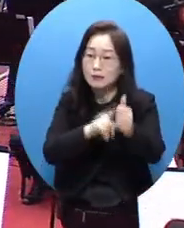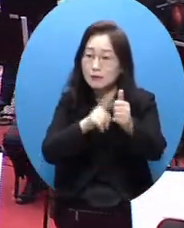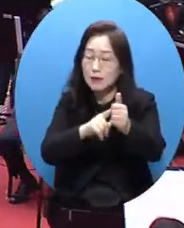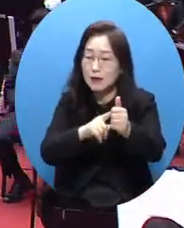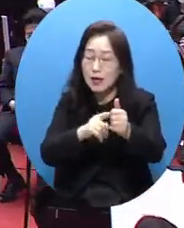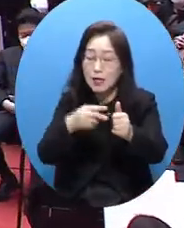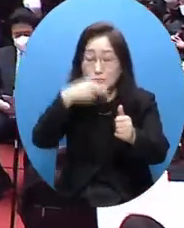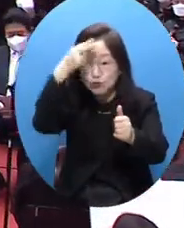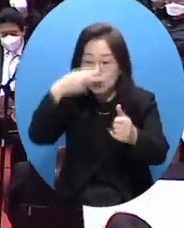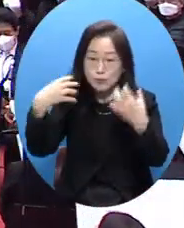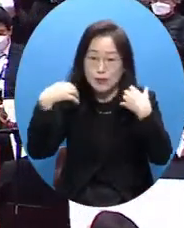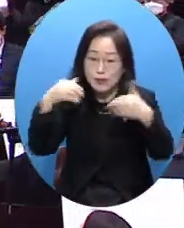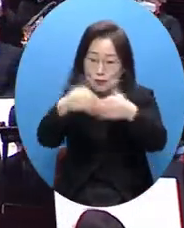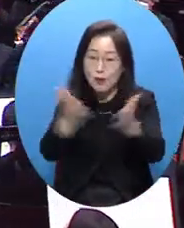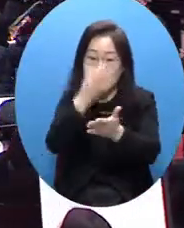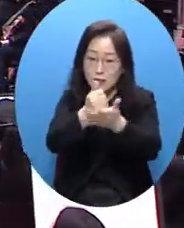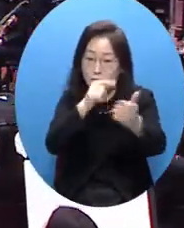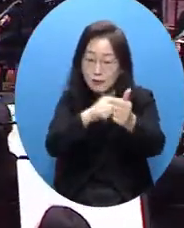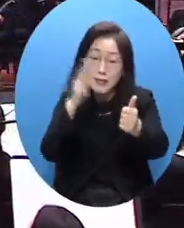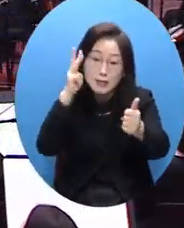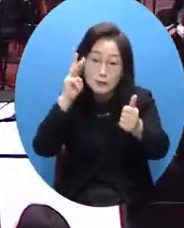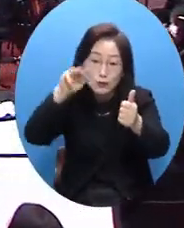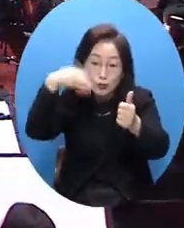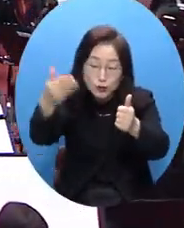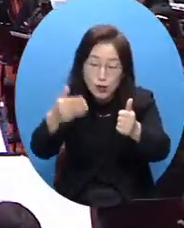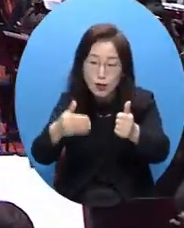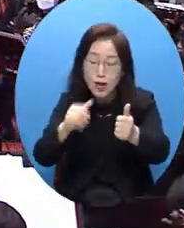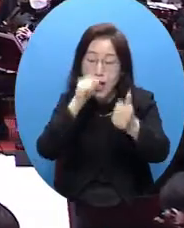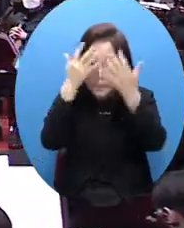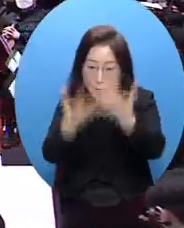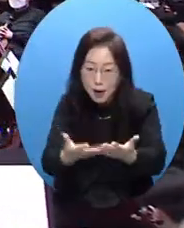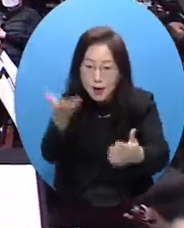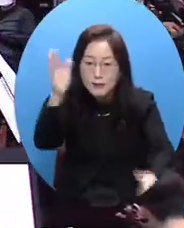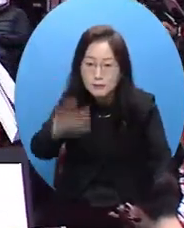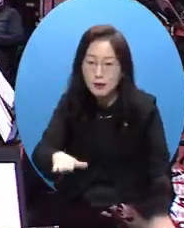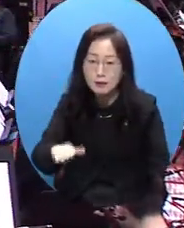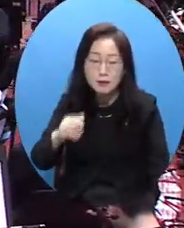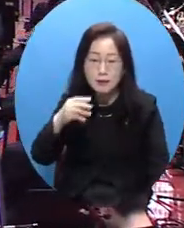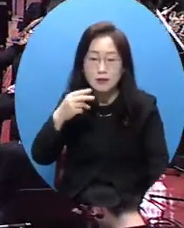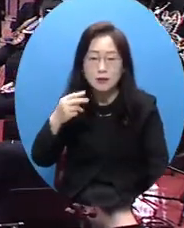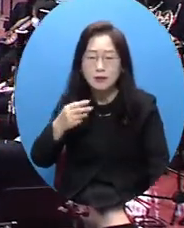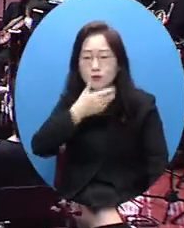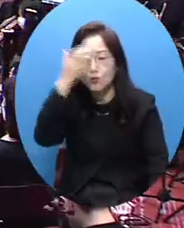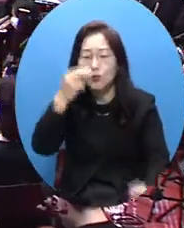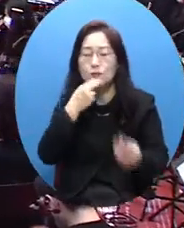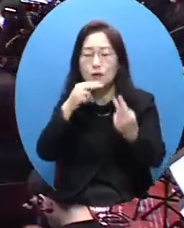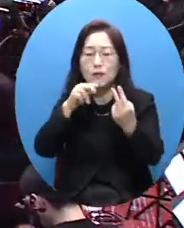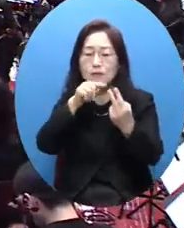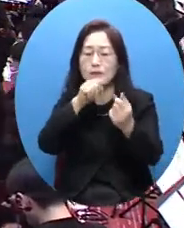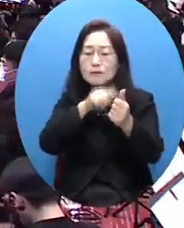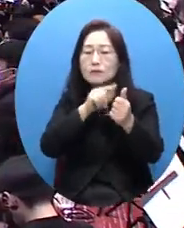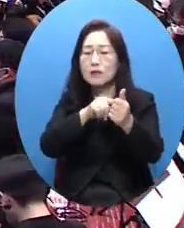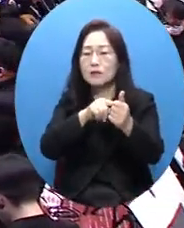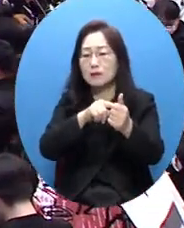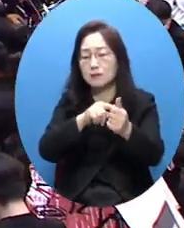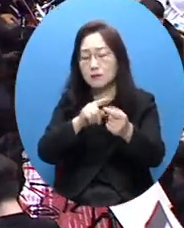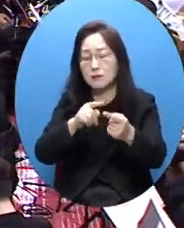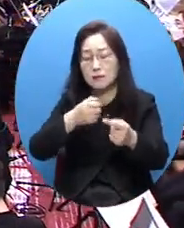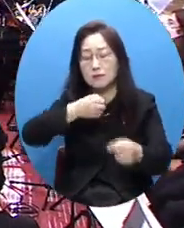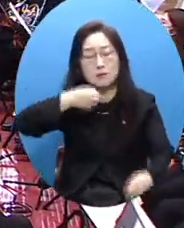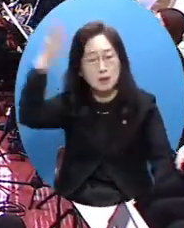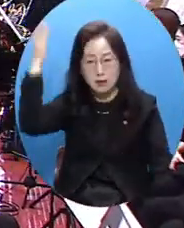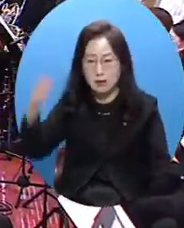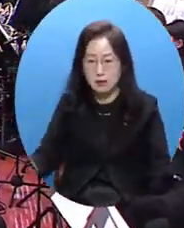but Chief cup area could not remember Joseph's story for two years no news